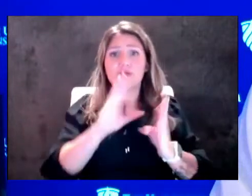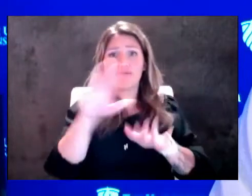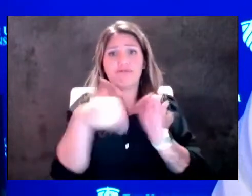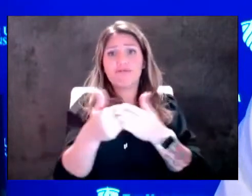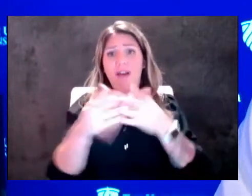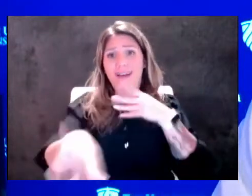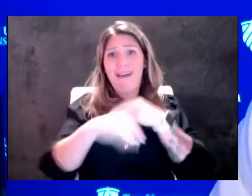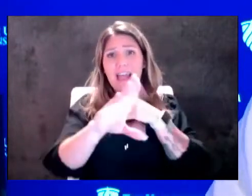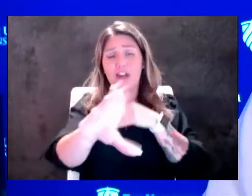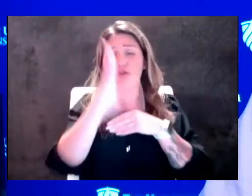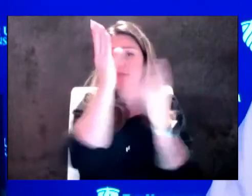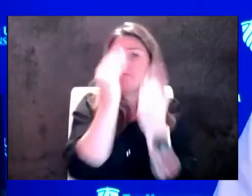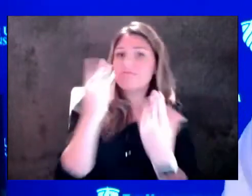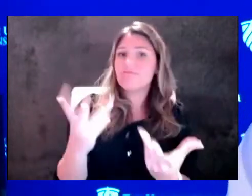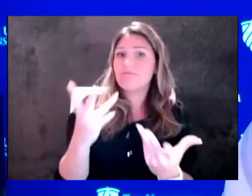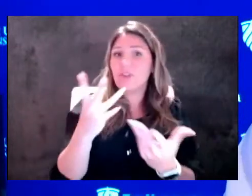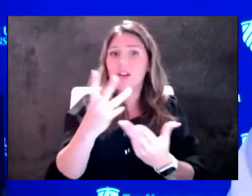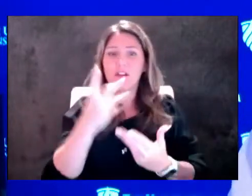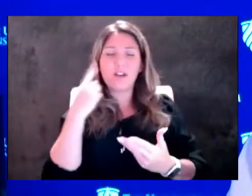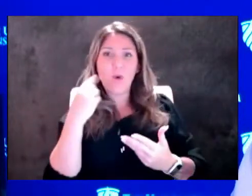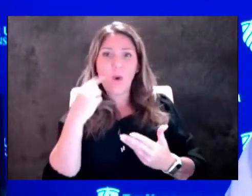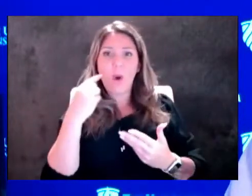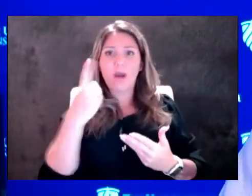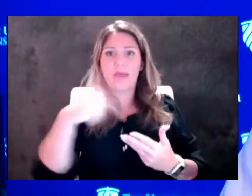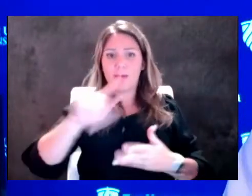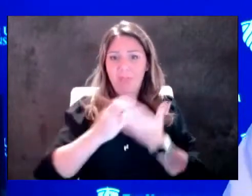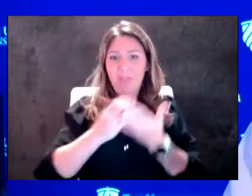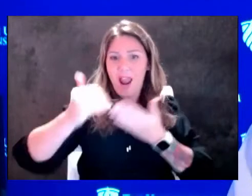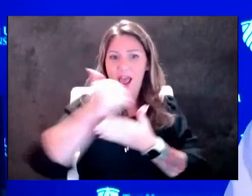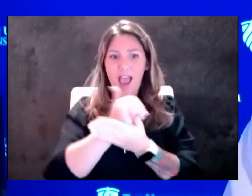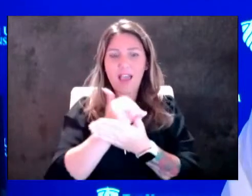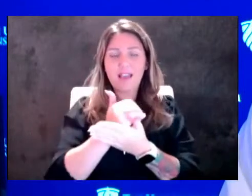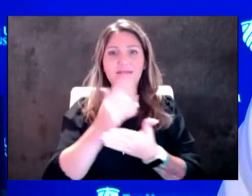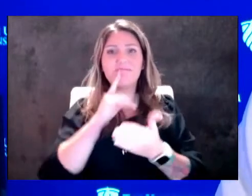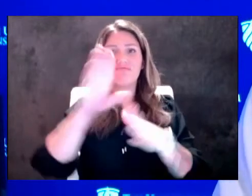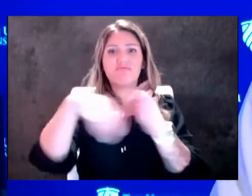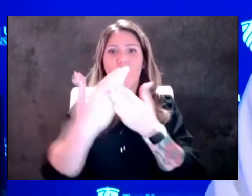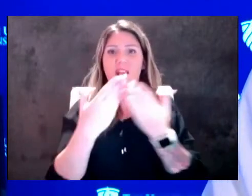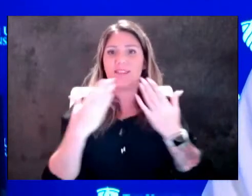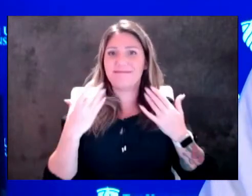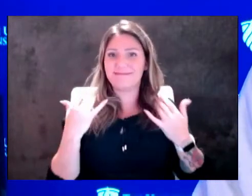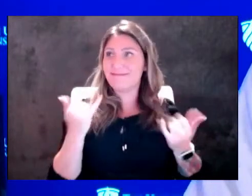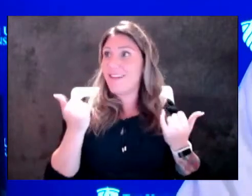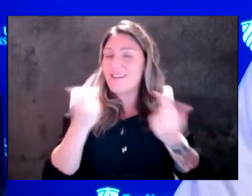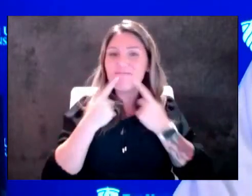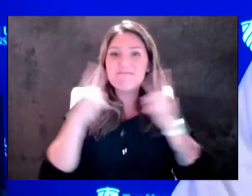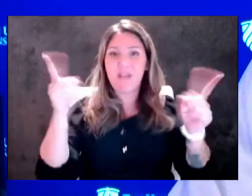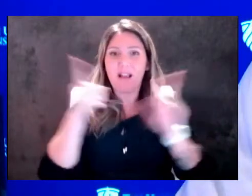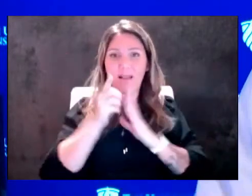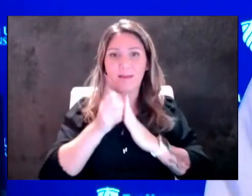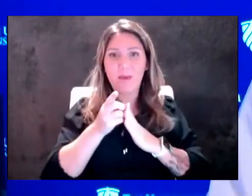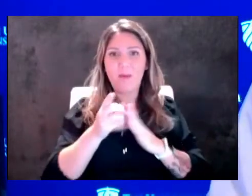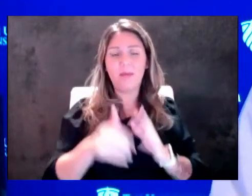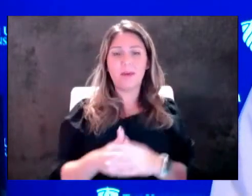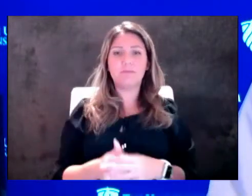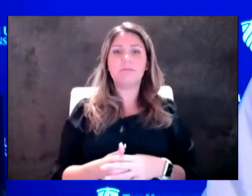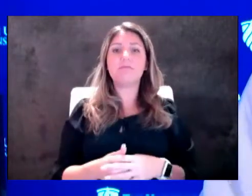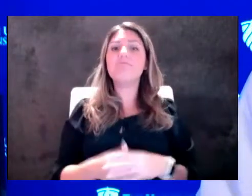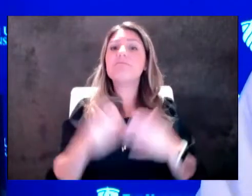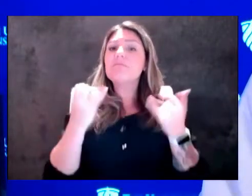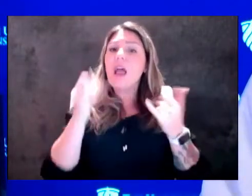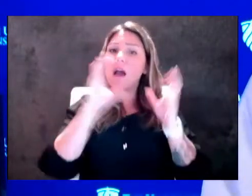and information to this to then collectively get to where we have right now. And we are still looking now